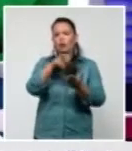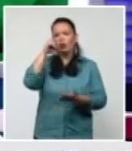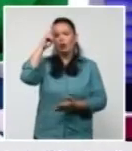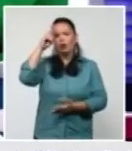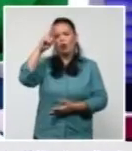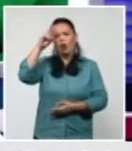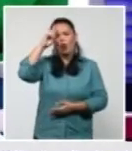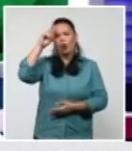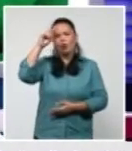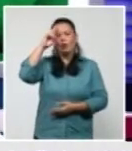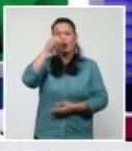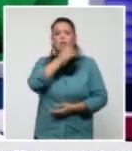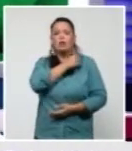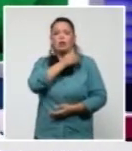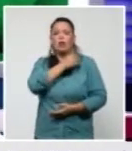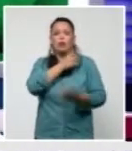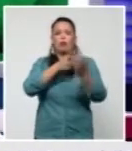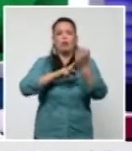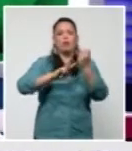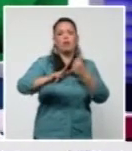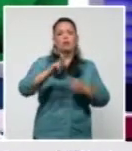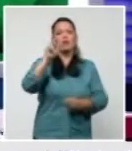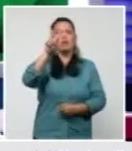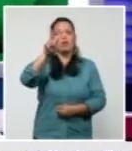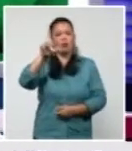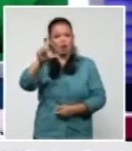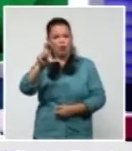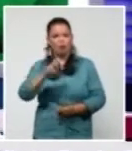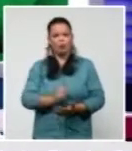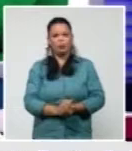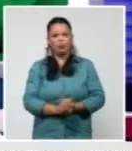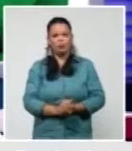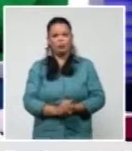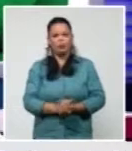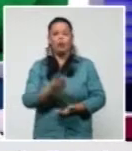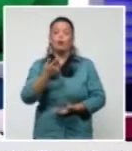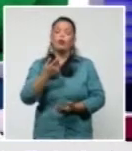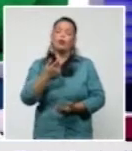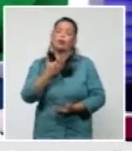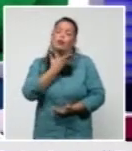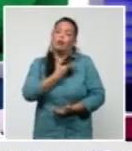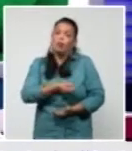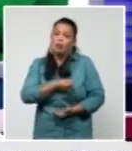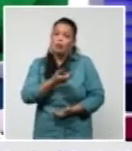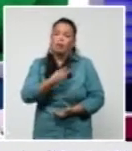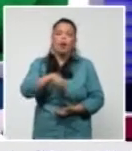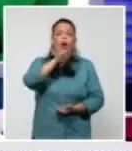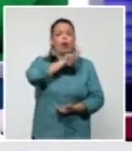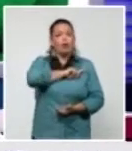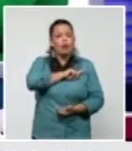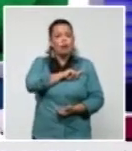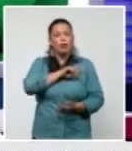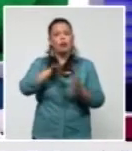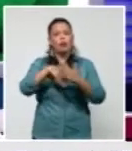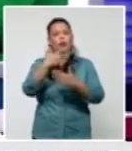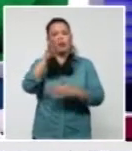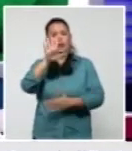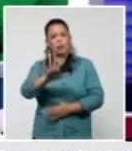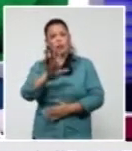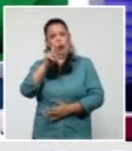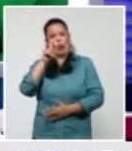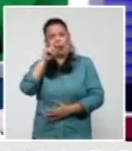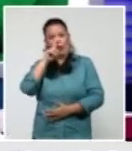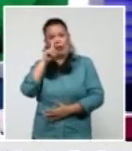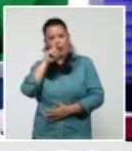Today, 967 people are hospitalized in Cuba. There are 683 suspected